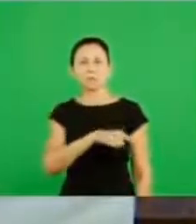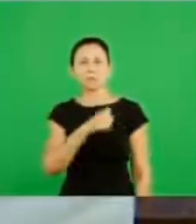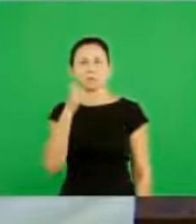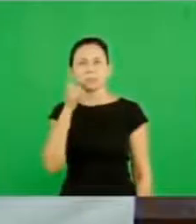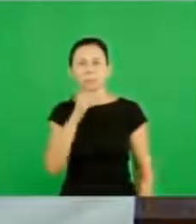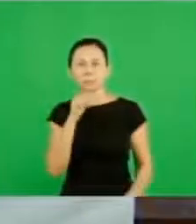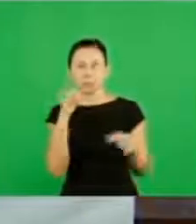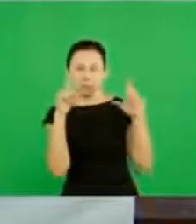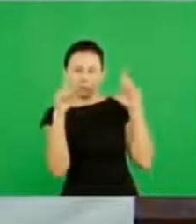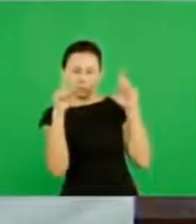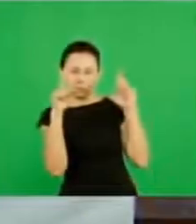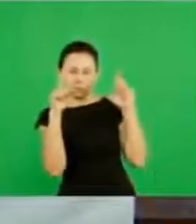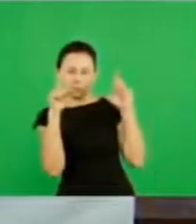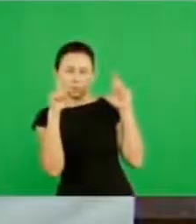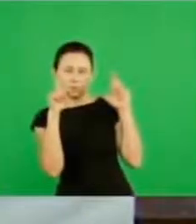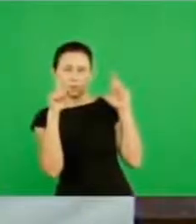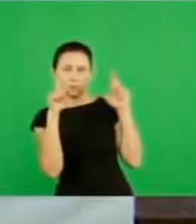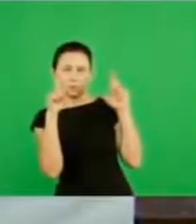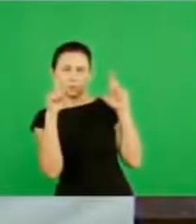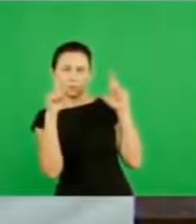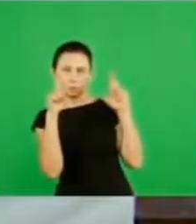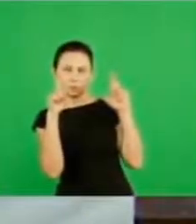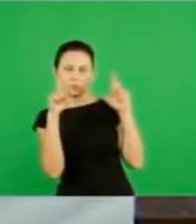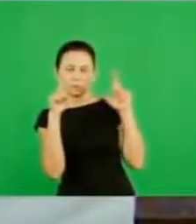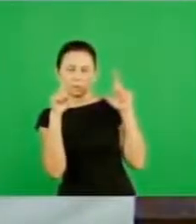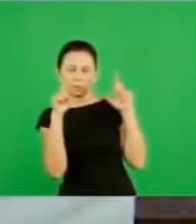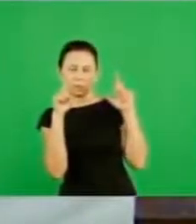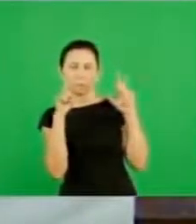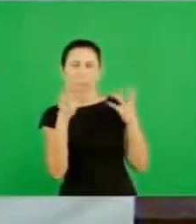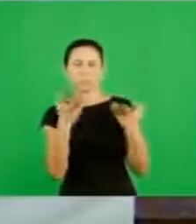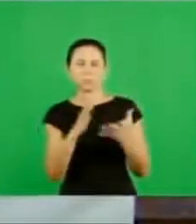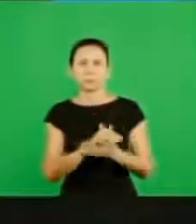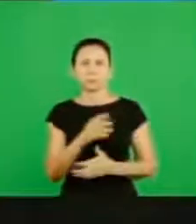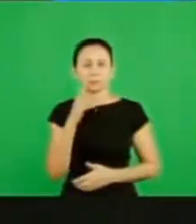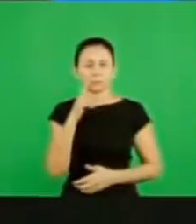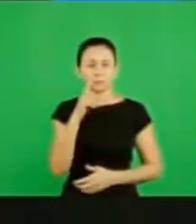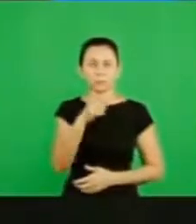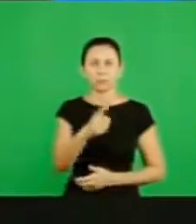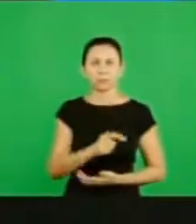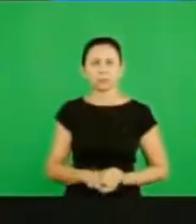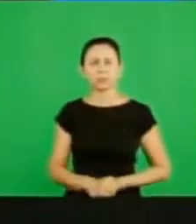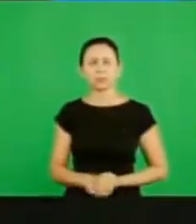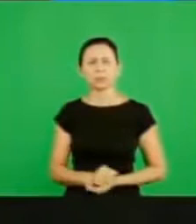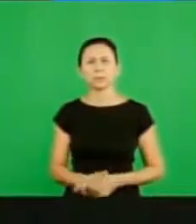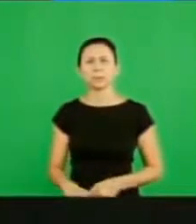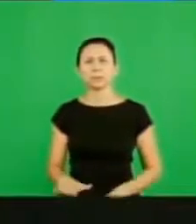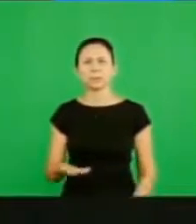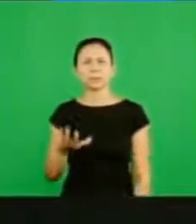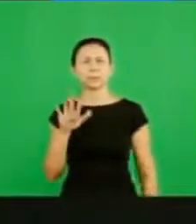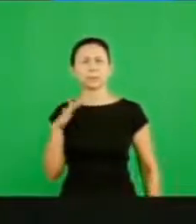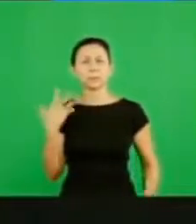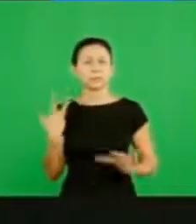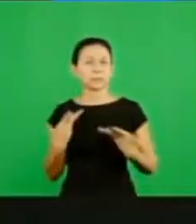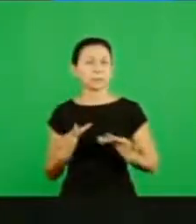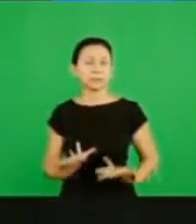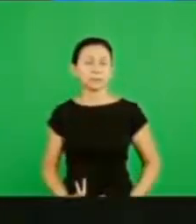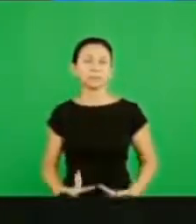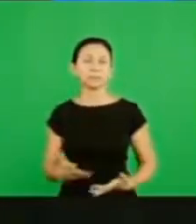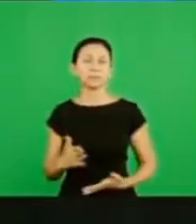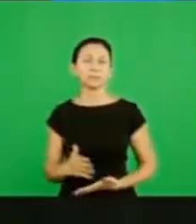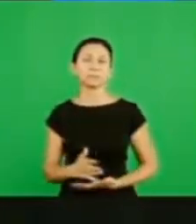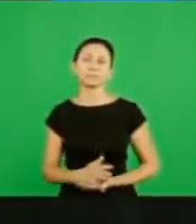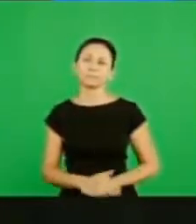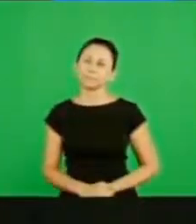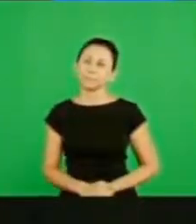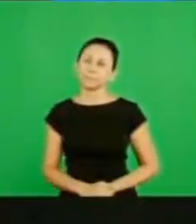fabricating jails and prison cells for these people. The photographer is there in the picture. He was, you know,